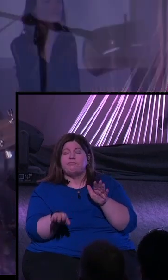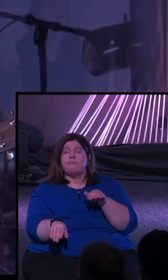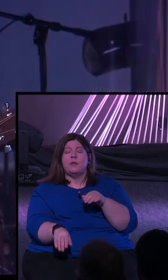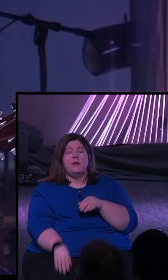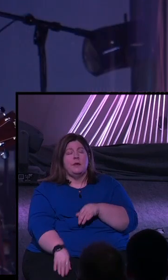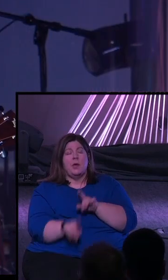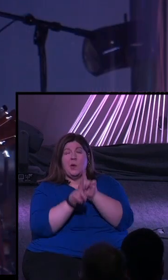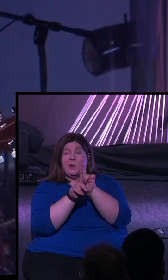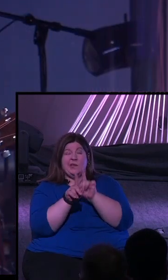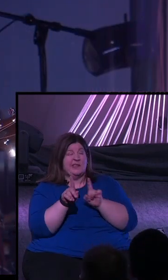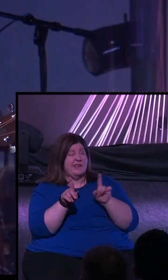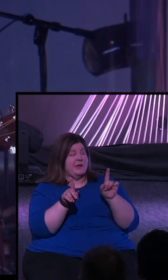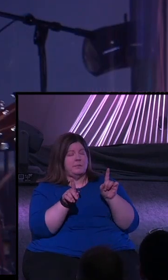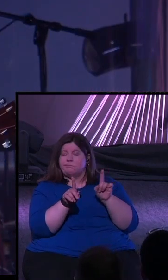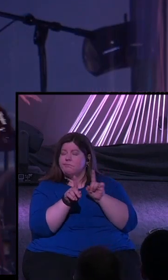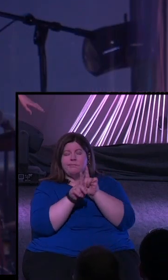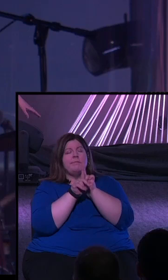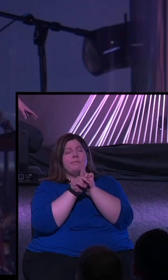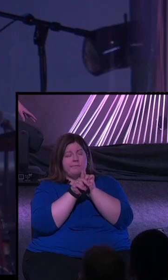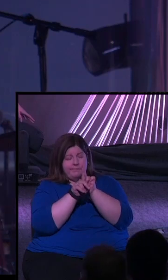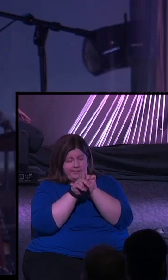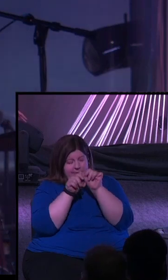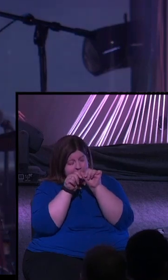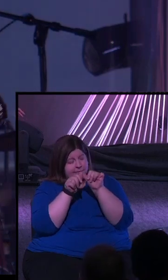back. No turning back.